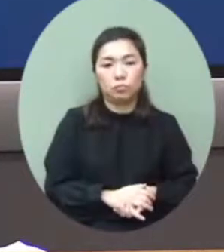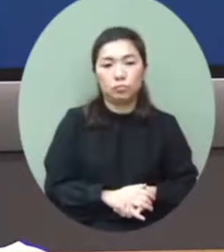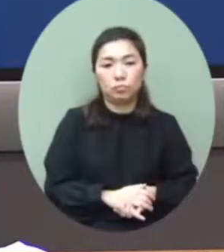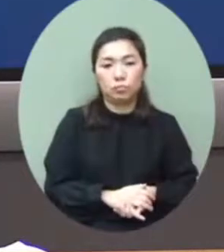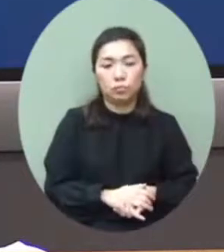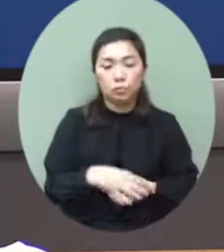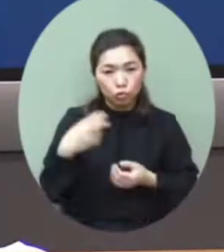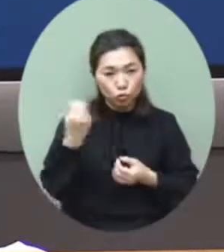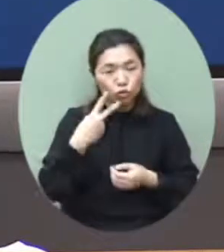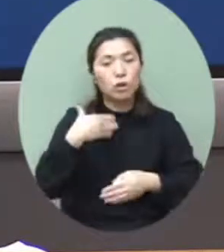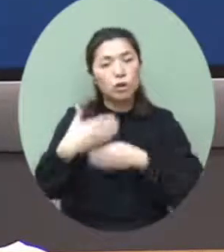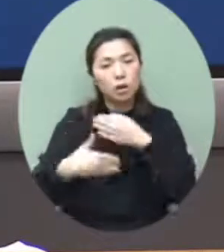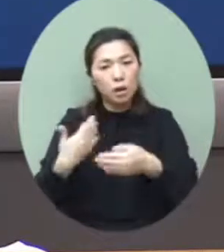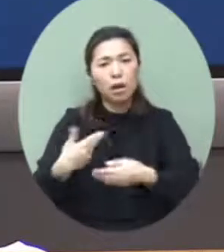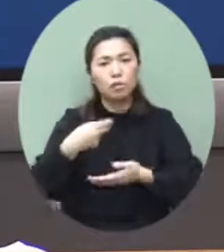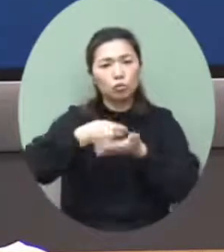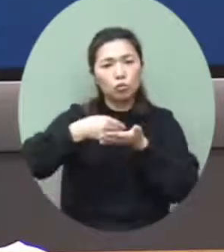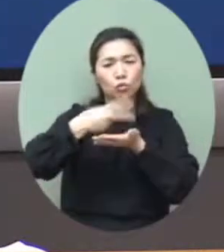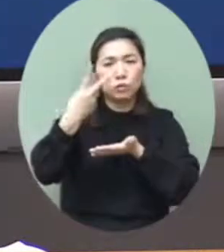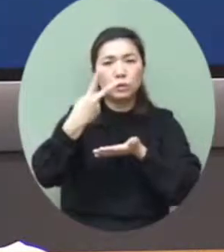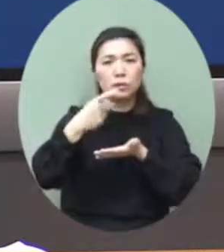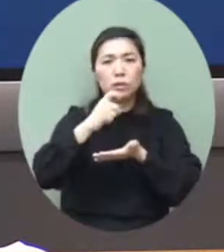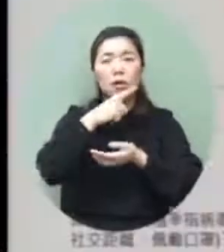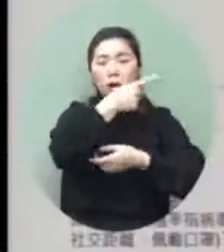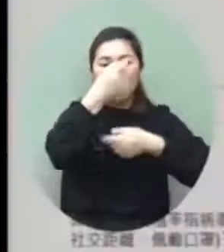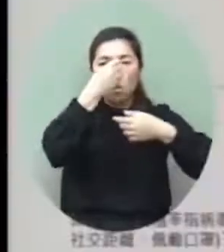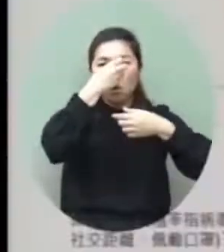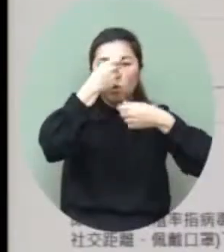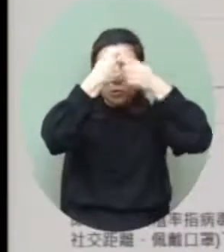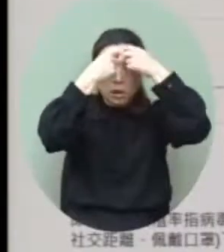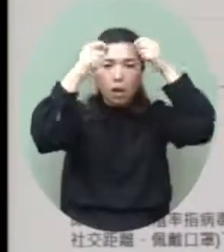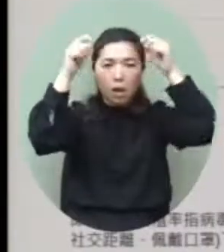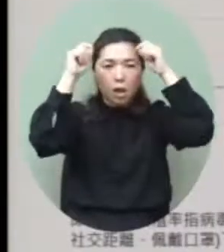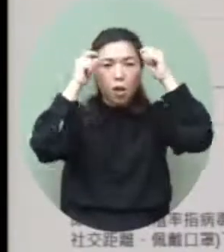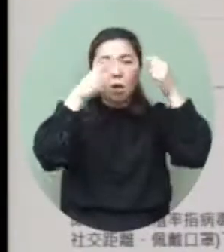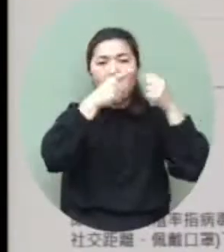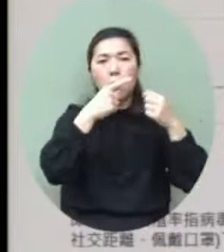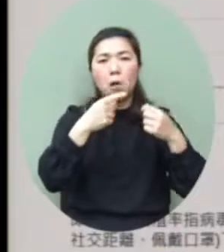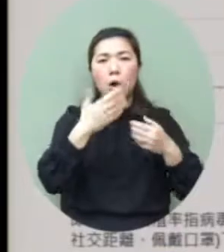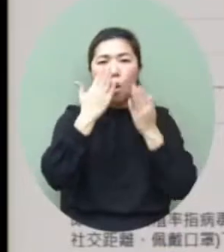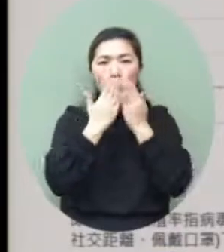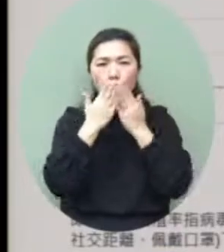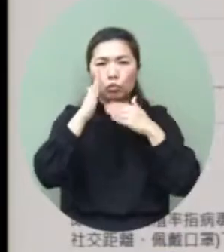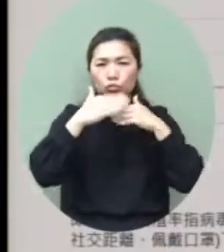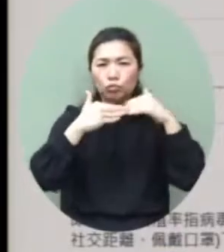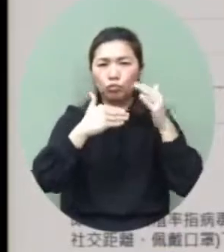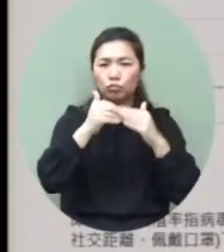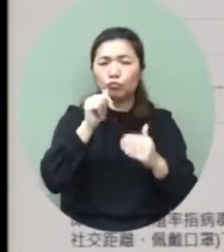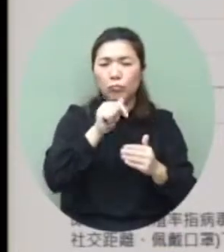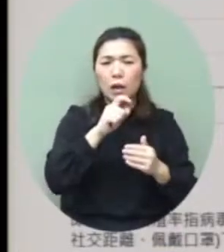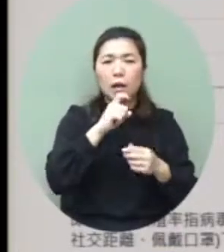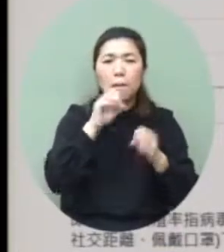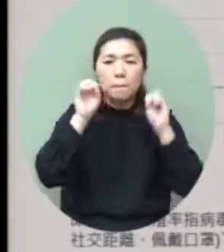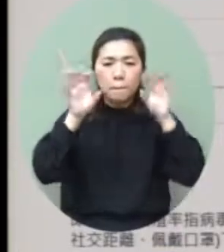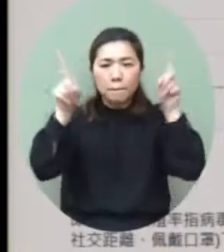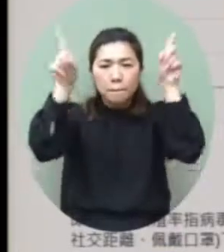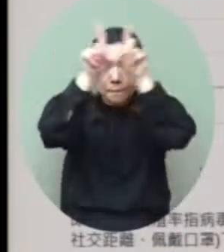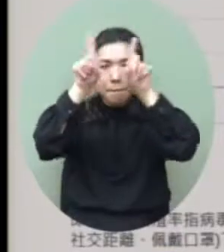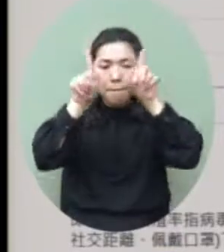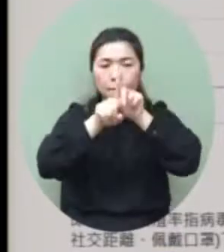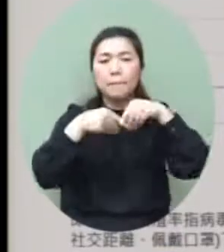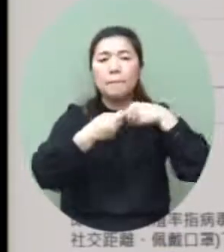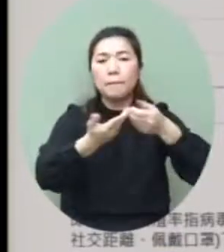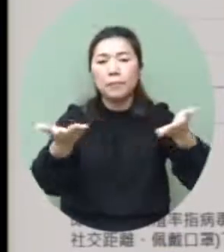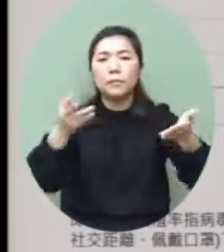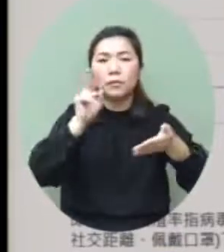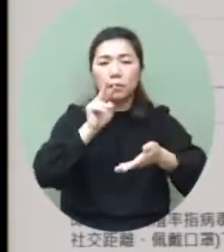silent carriers in the community. The following two charts are more academic in nature from the Hong Kong U